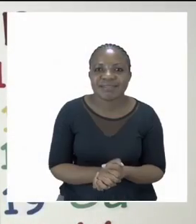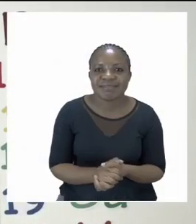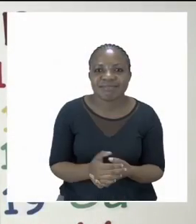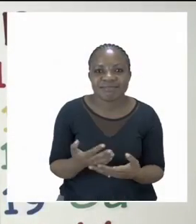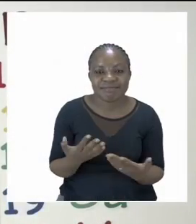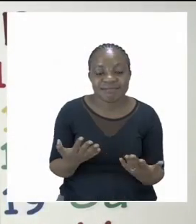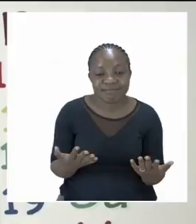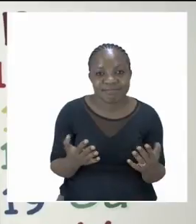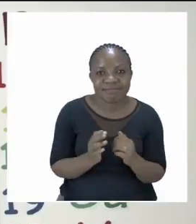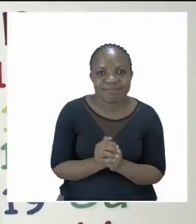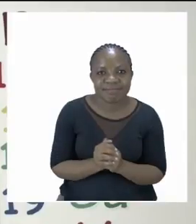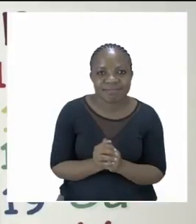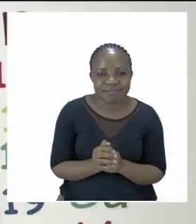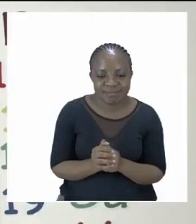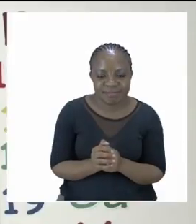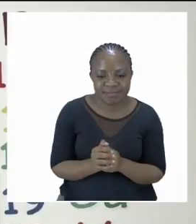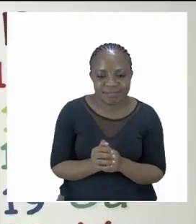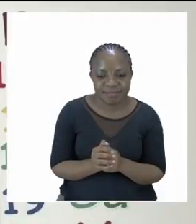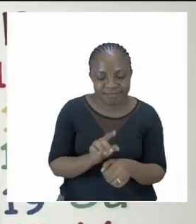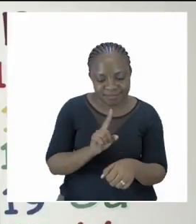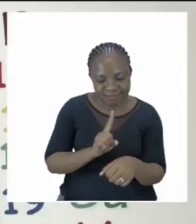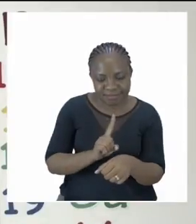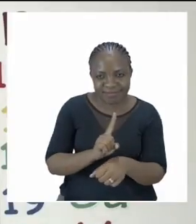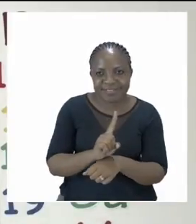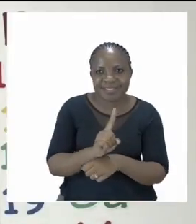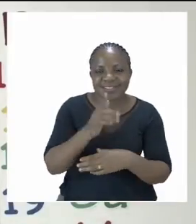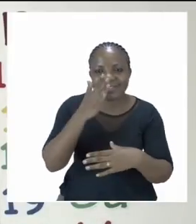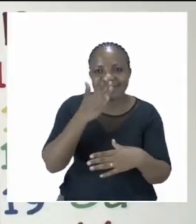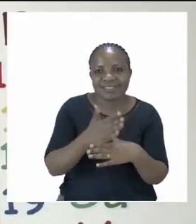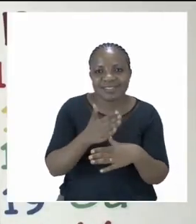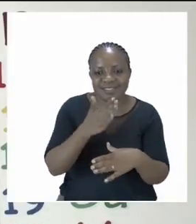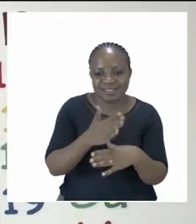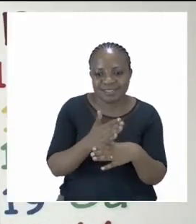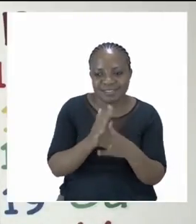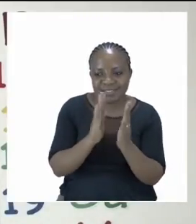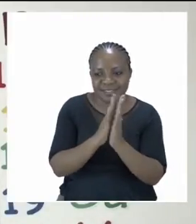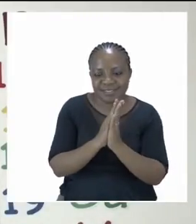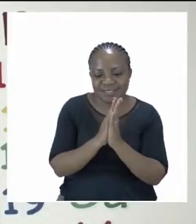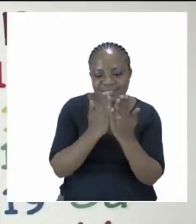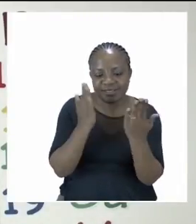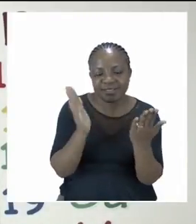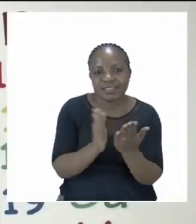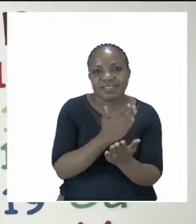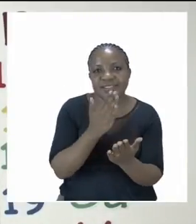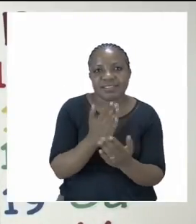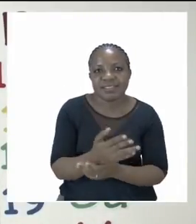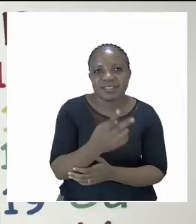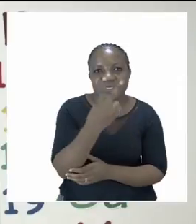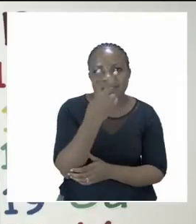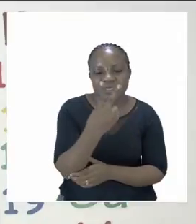Let's take a look at our first exercise, which will be on page 25.